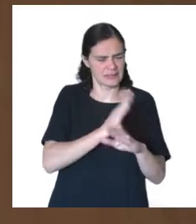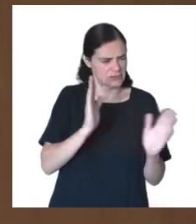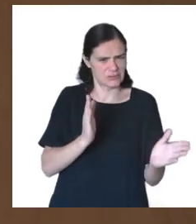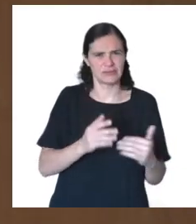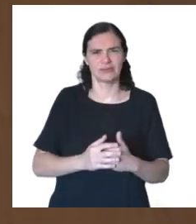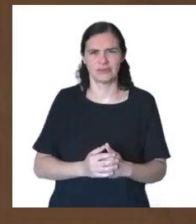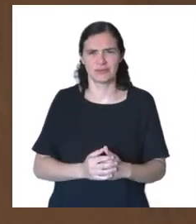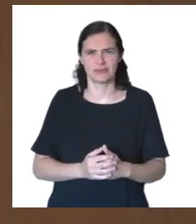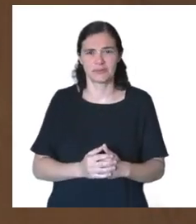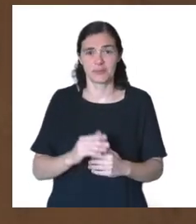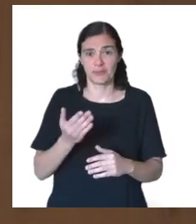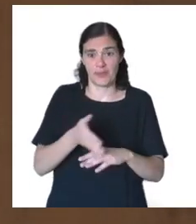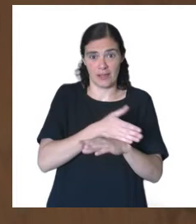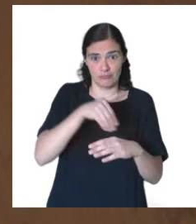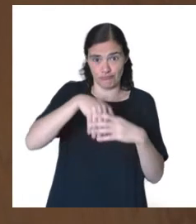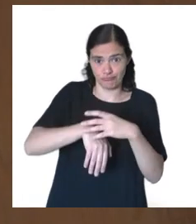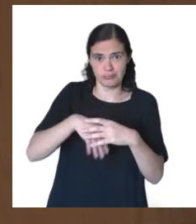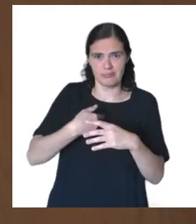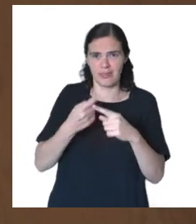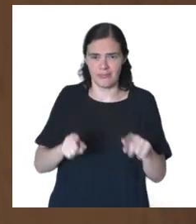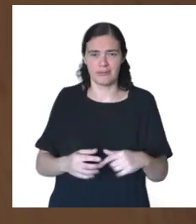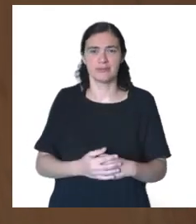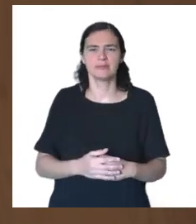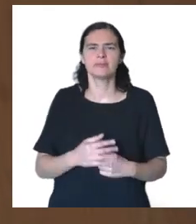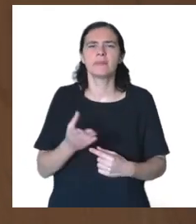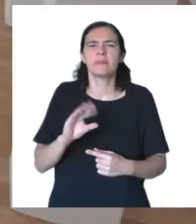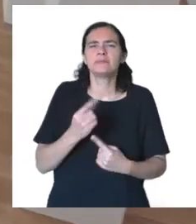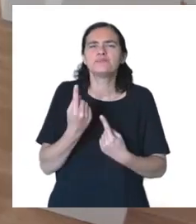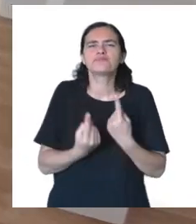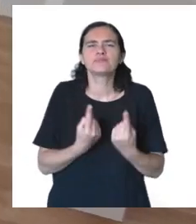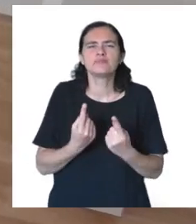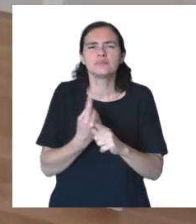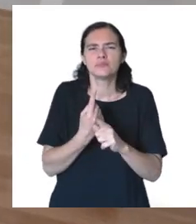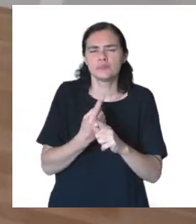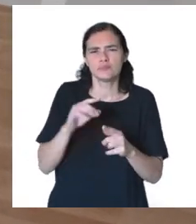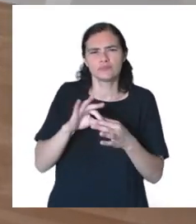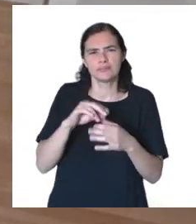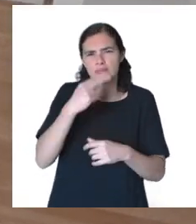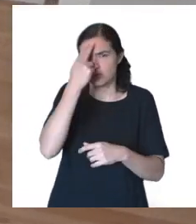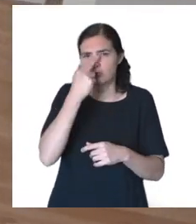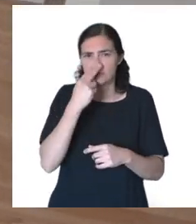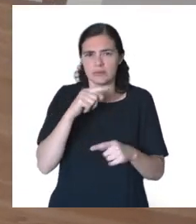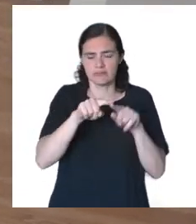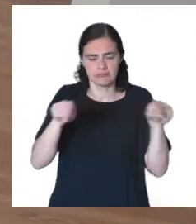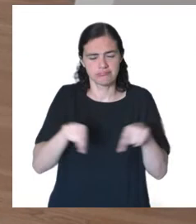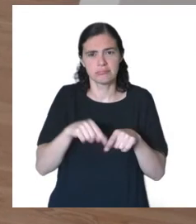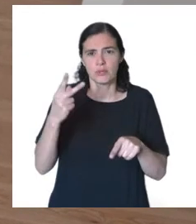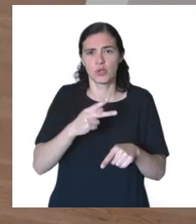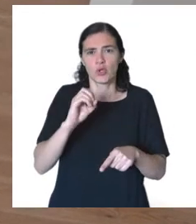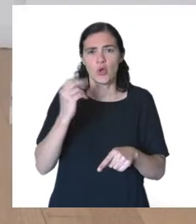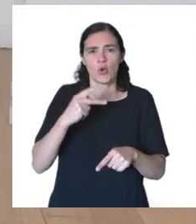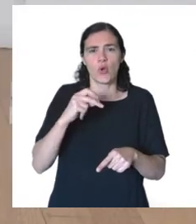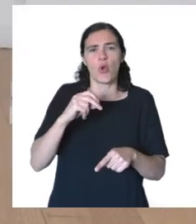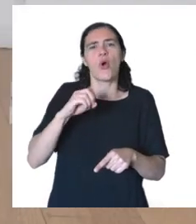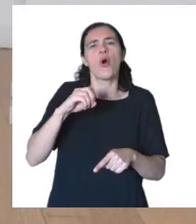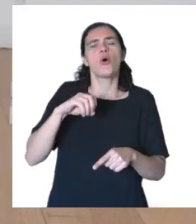different than it was before I put it in the box. A few more things in this historical room of Yoko Ono